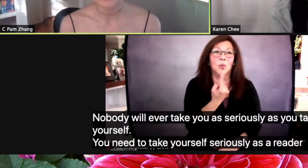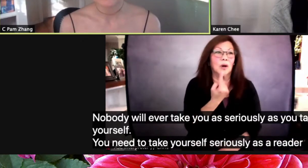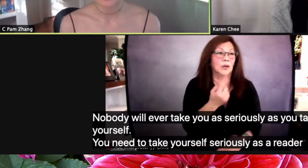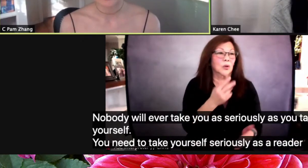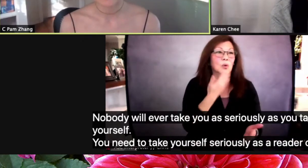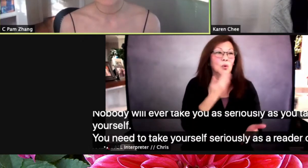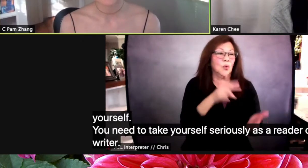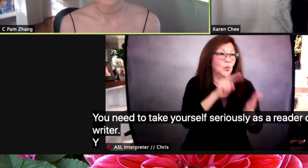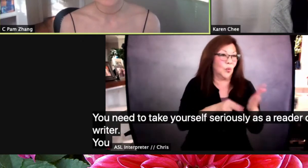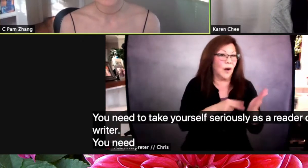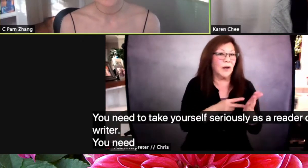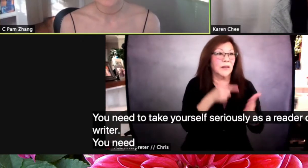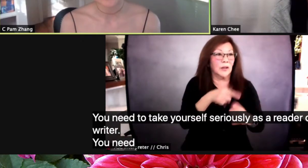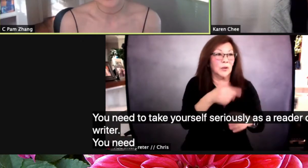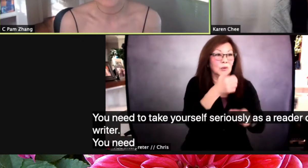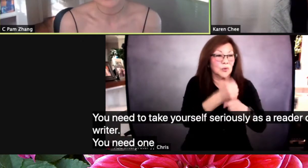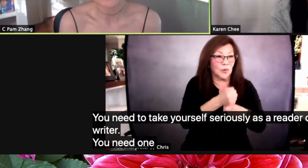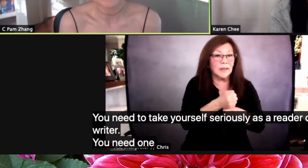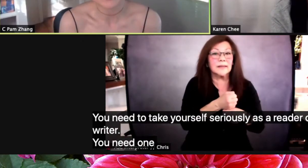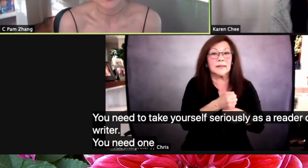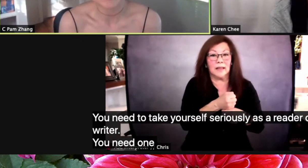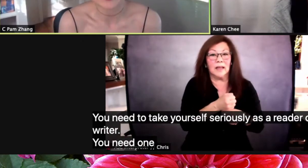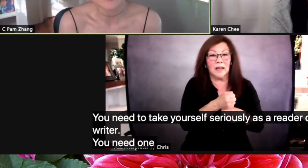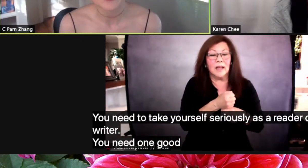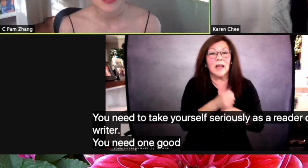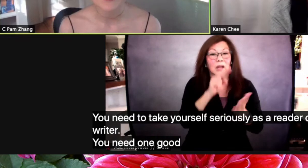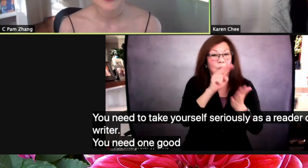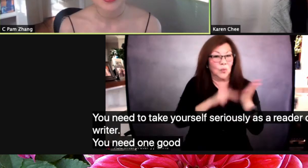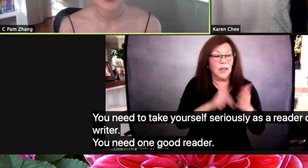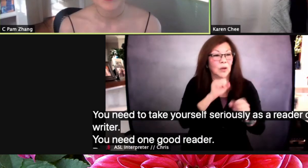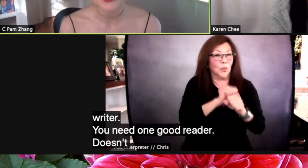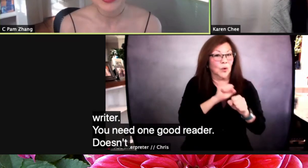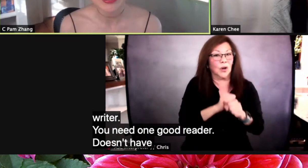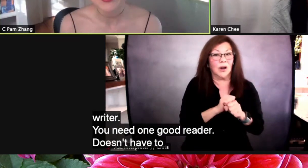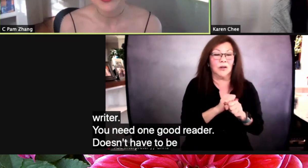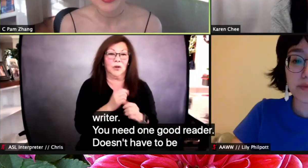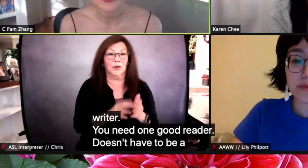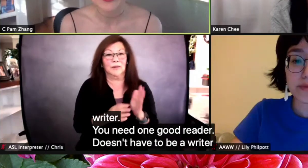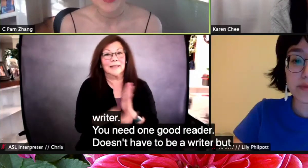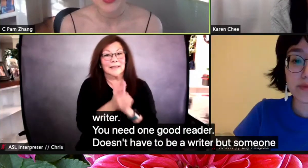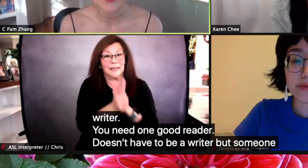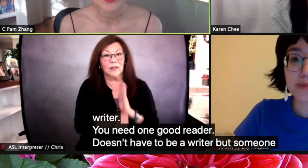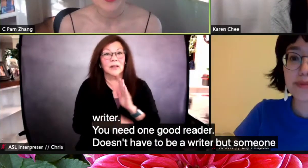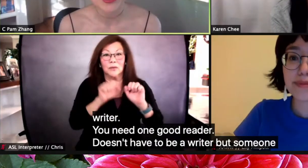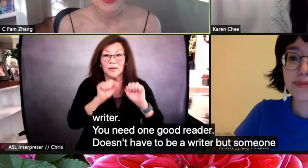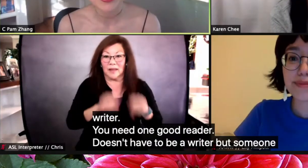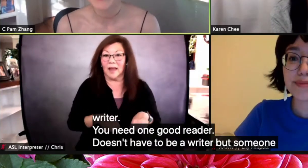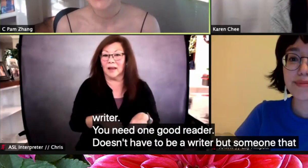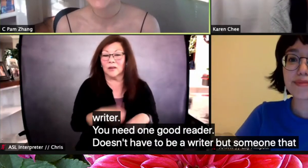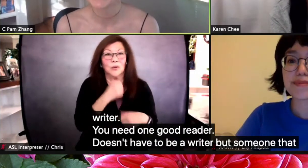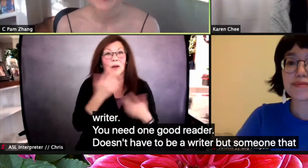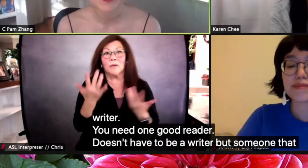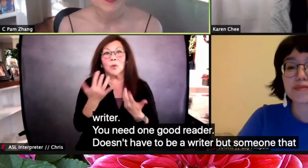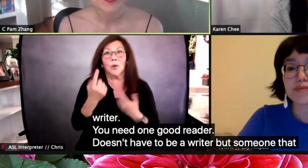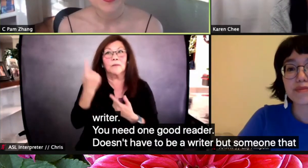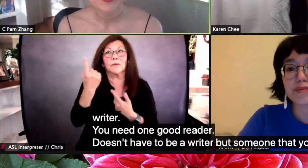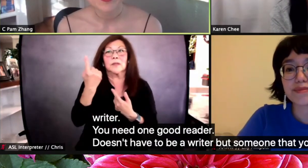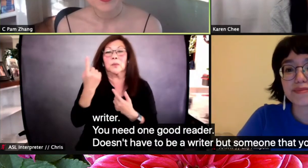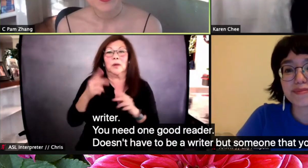that you trust, and you need to read and work on your craft. But you can do it. You don't have to wait for somebody else's